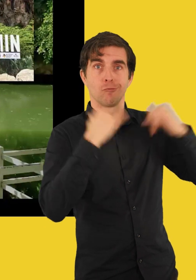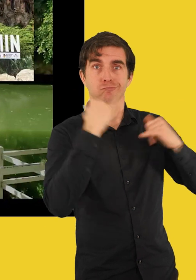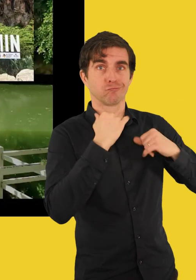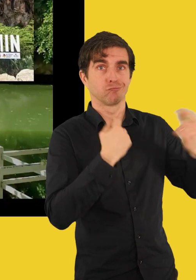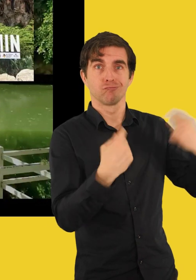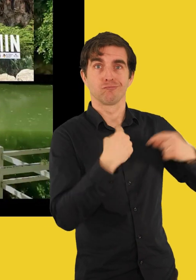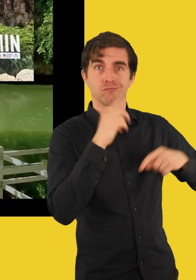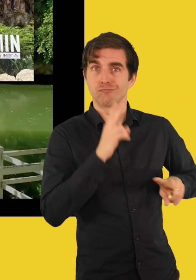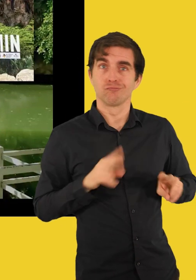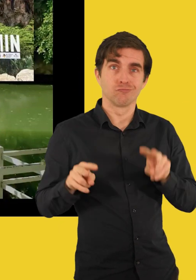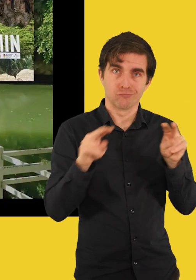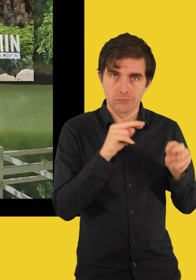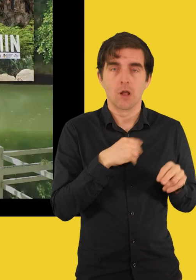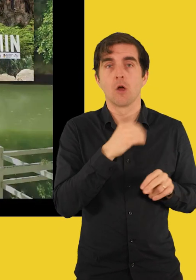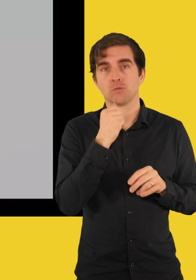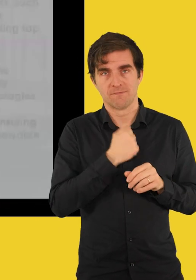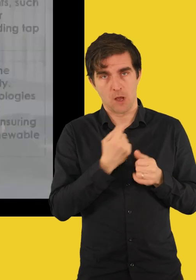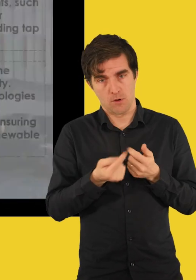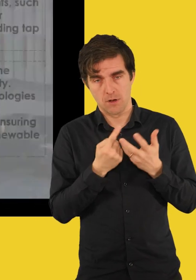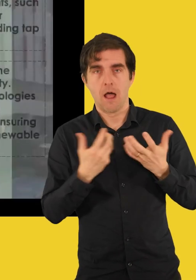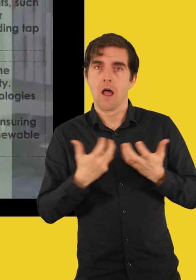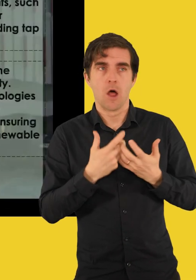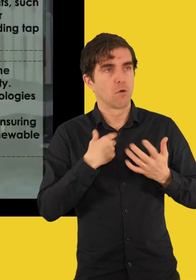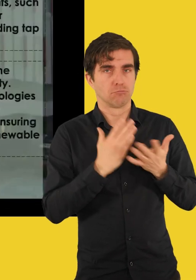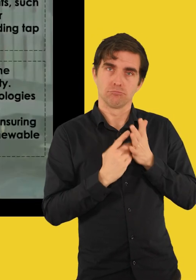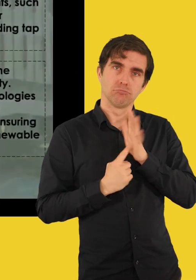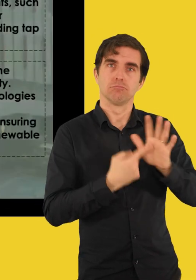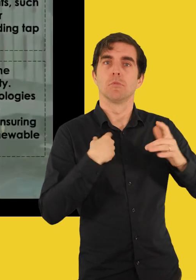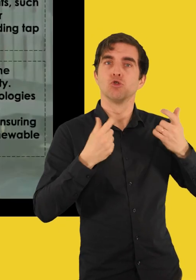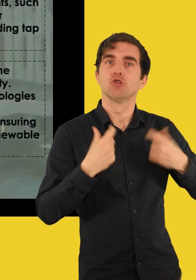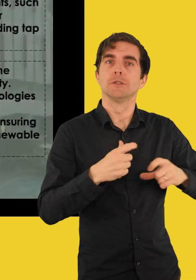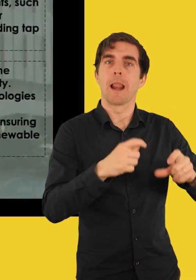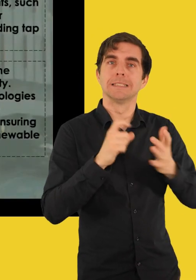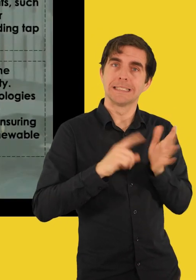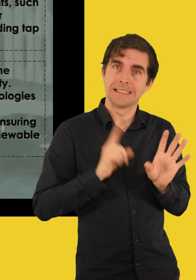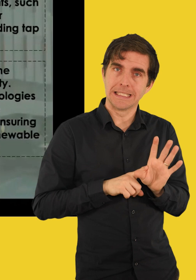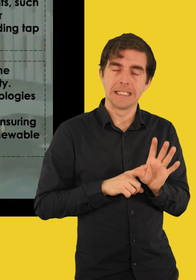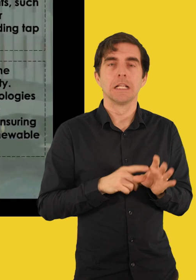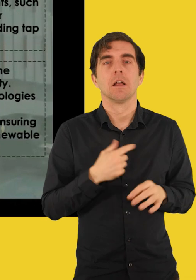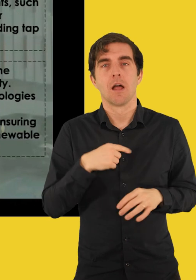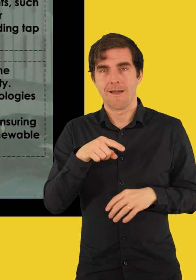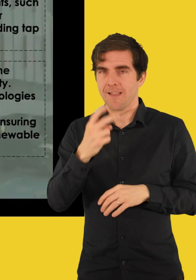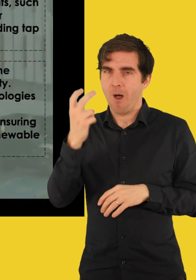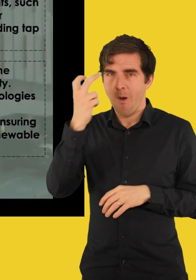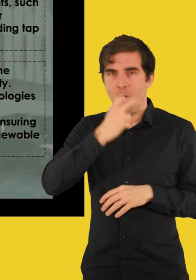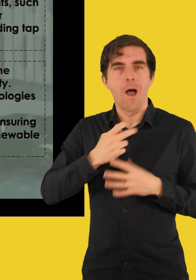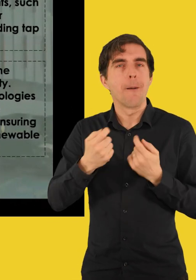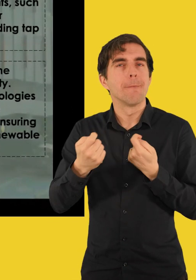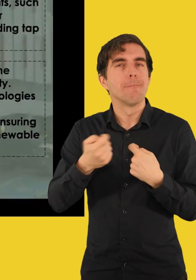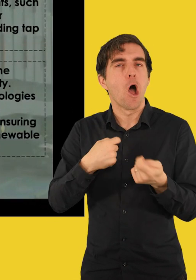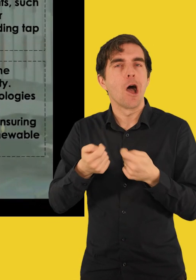and use all the principles of sustainable city. And then we have this